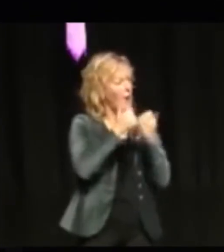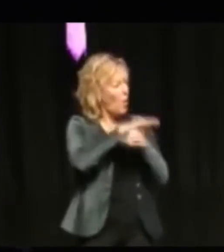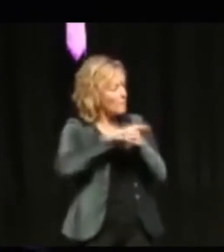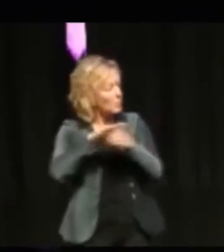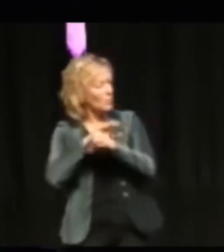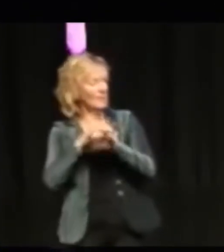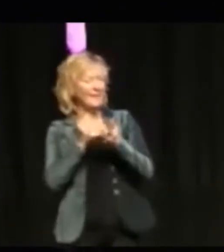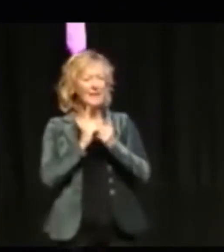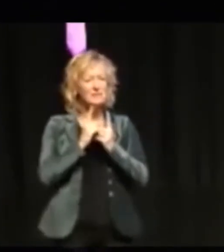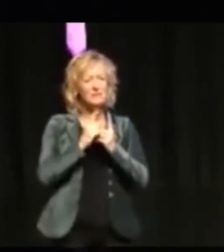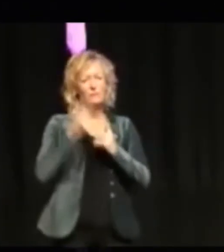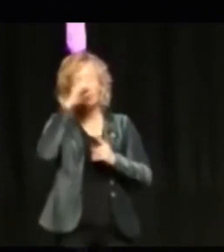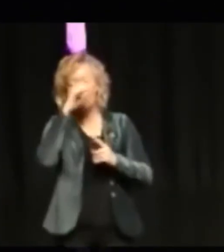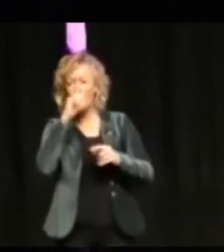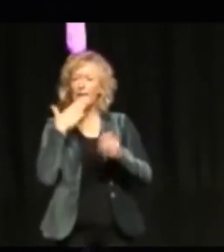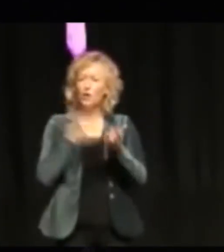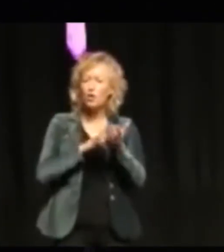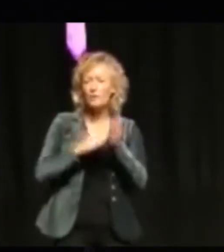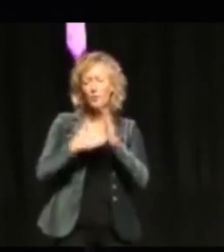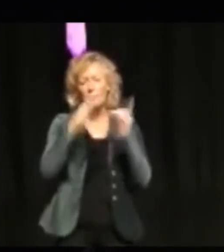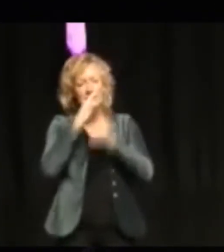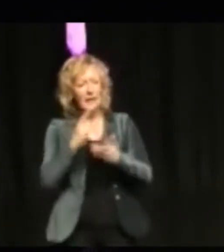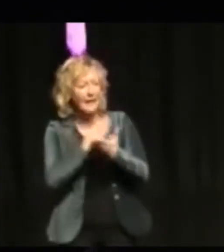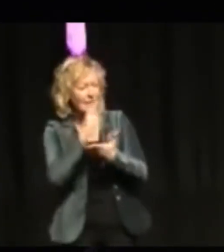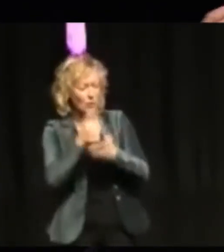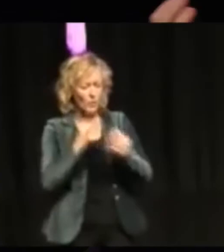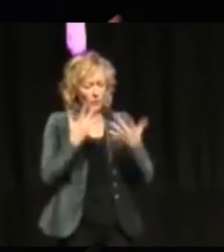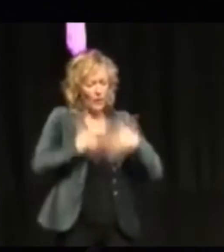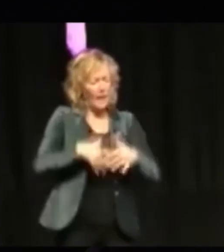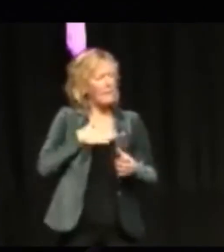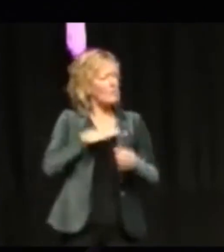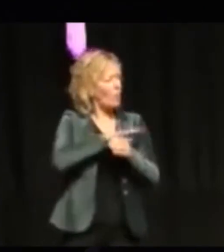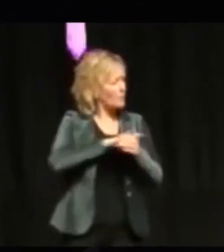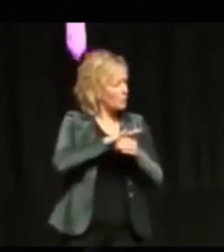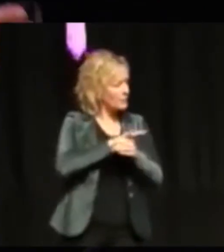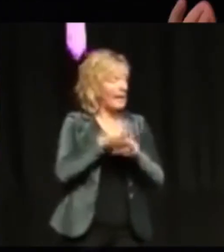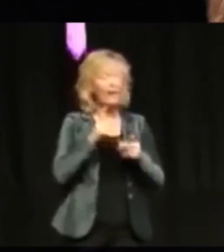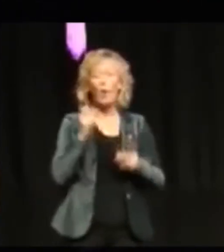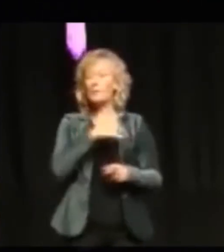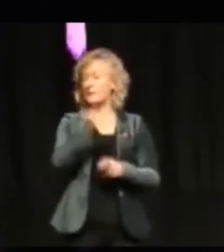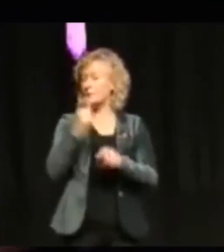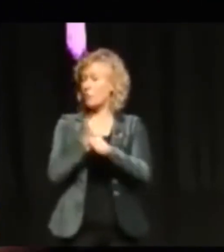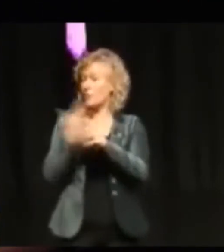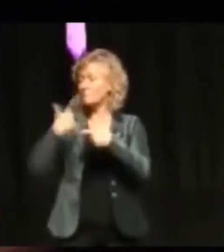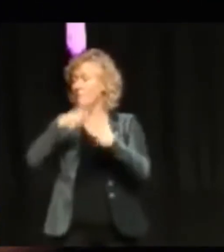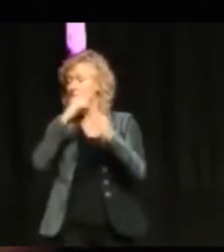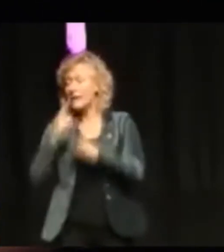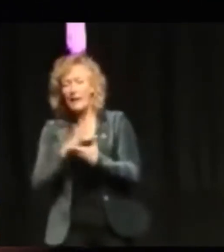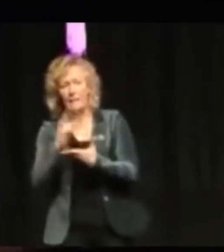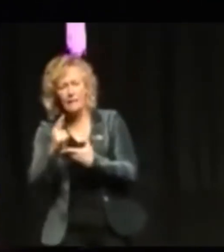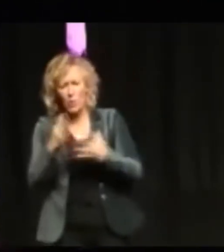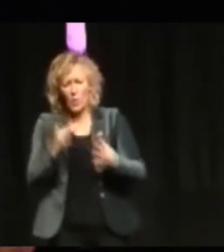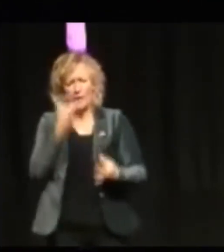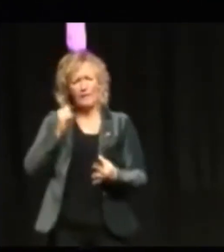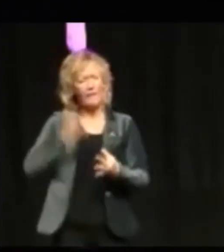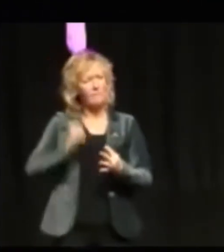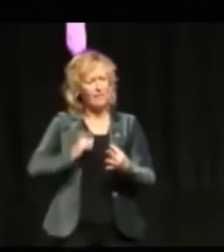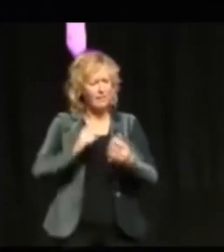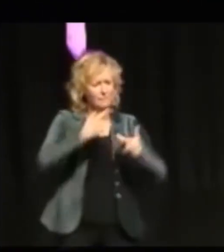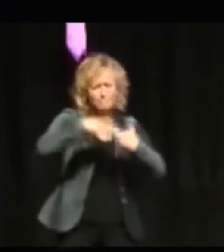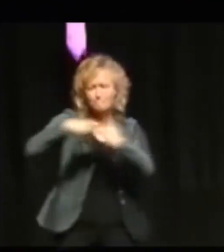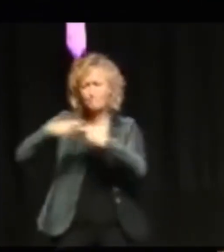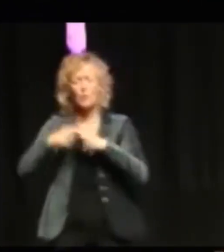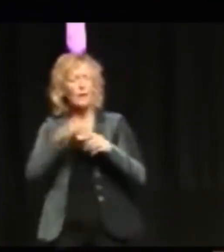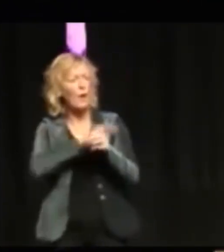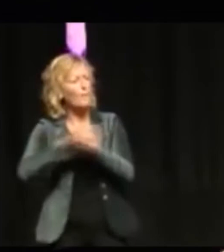how human rights can help, or alternatively, folks who are working on human rights issues and wondering how to use them to help, you know, two